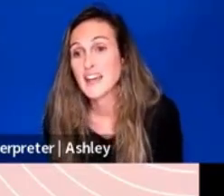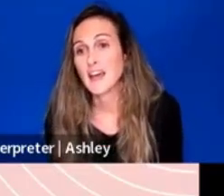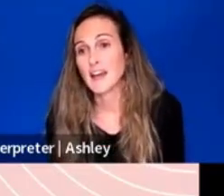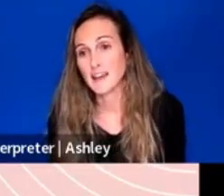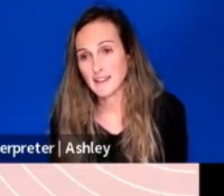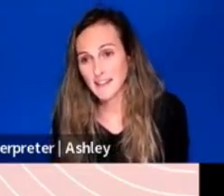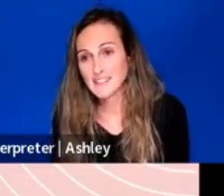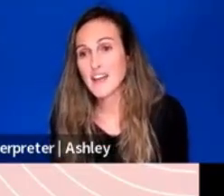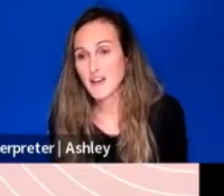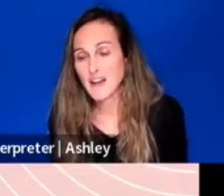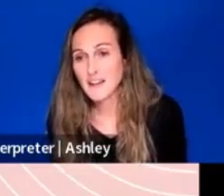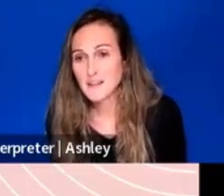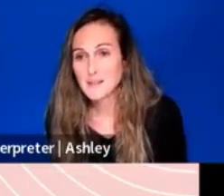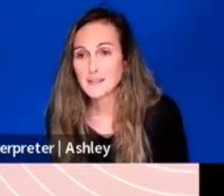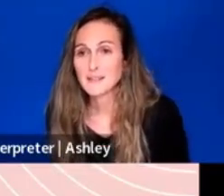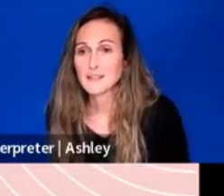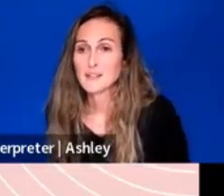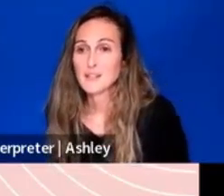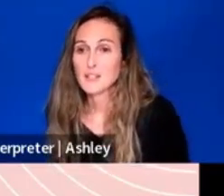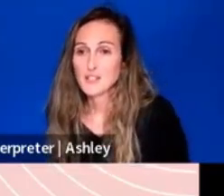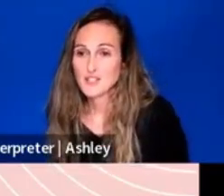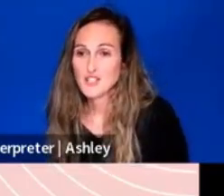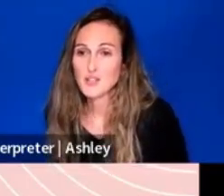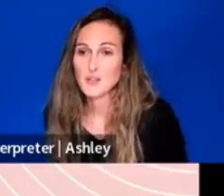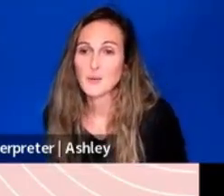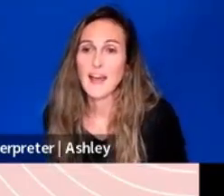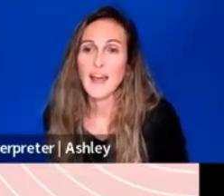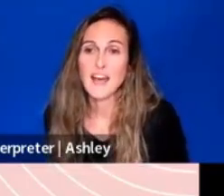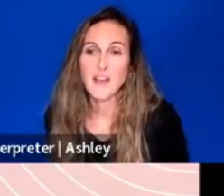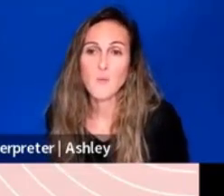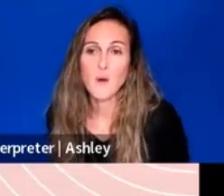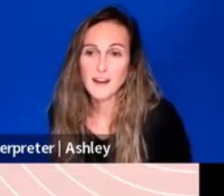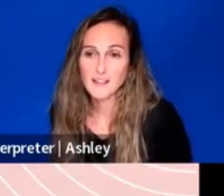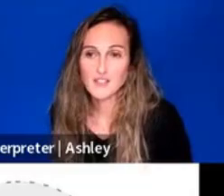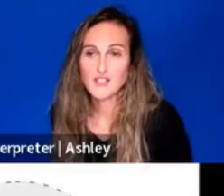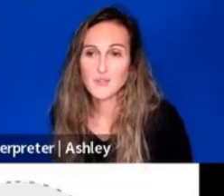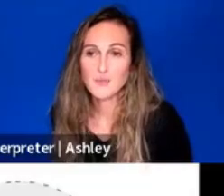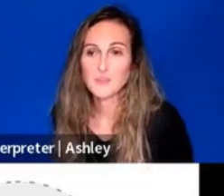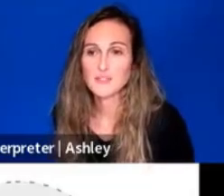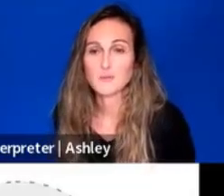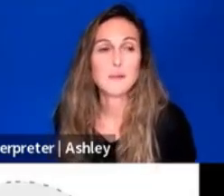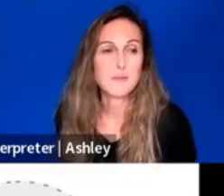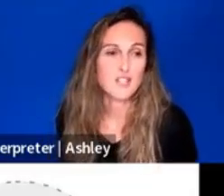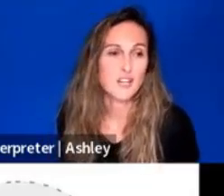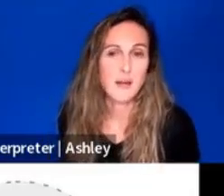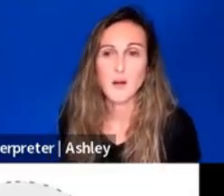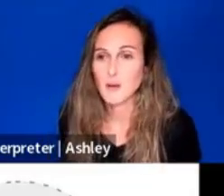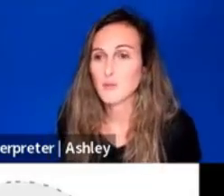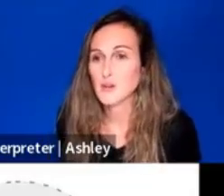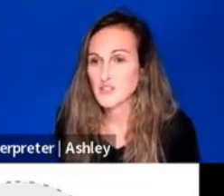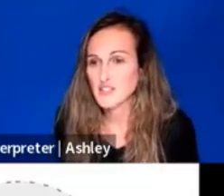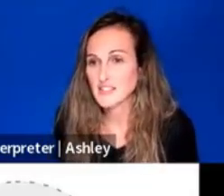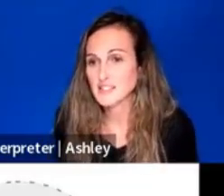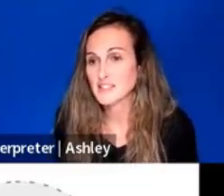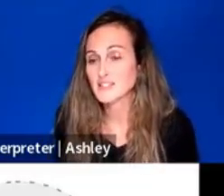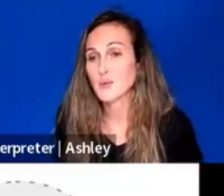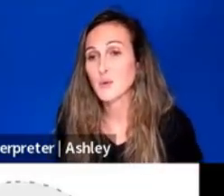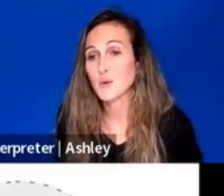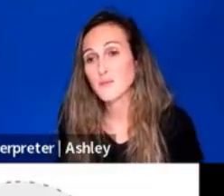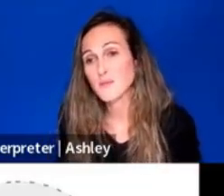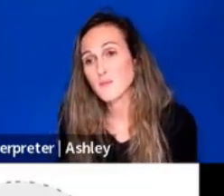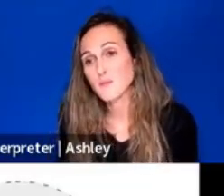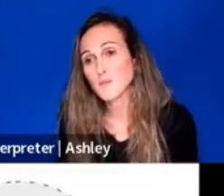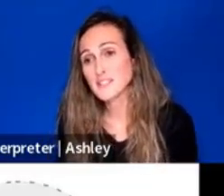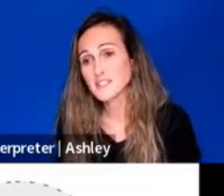blind, etc., to have a way to, well, let me show you how we approach this.